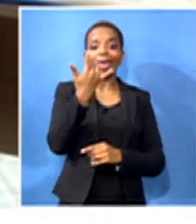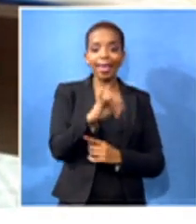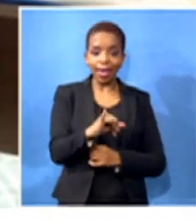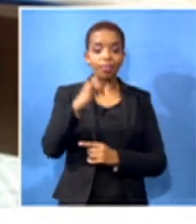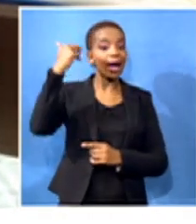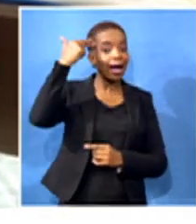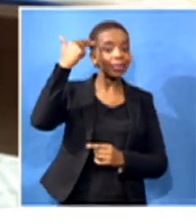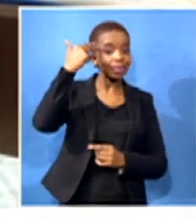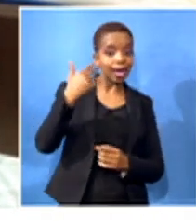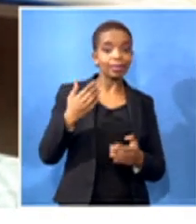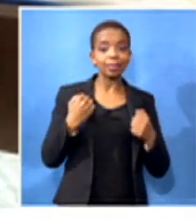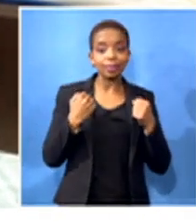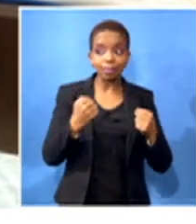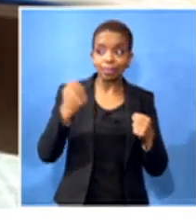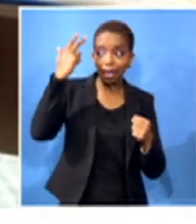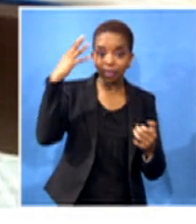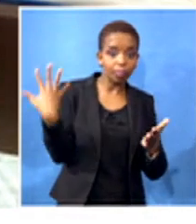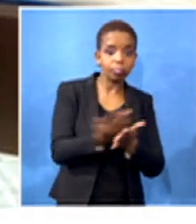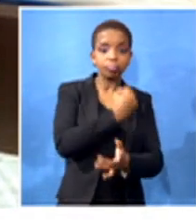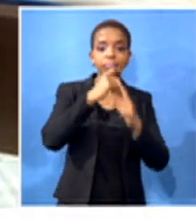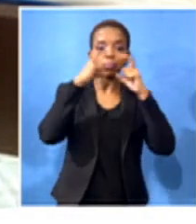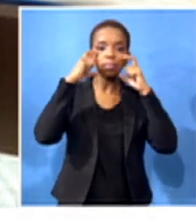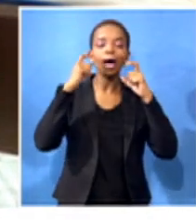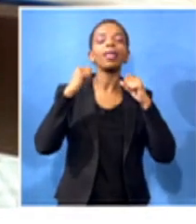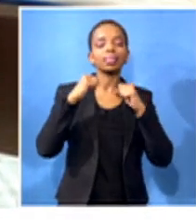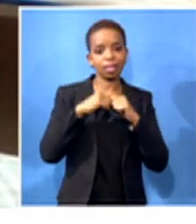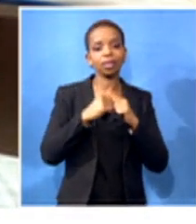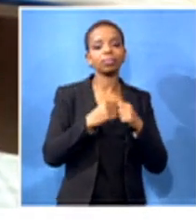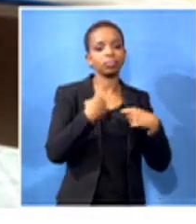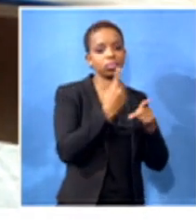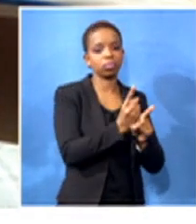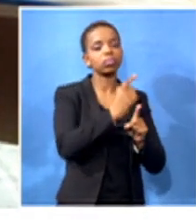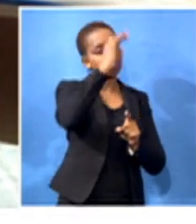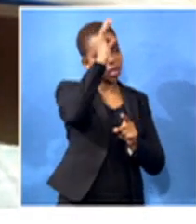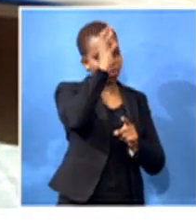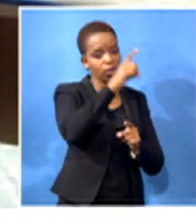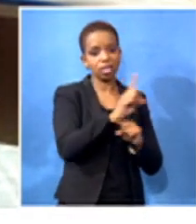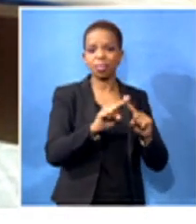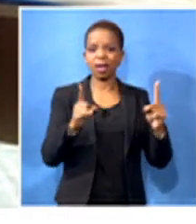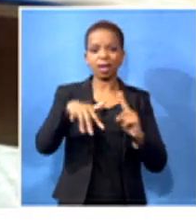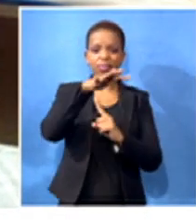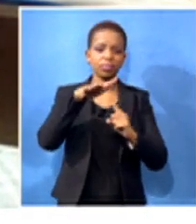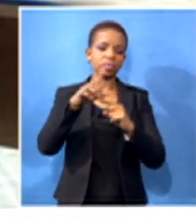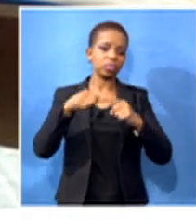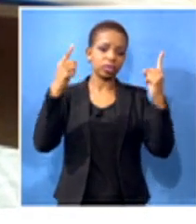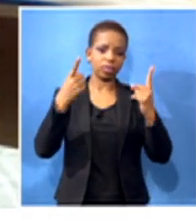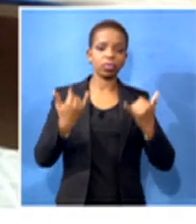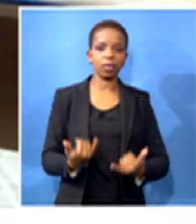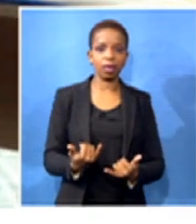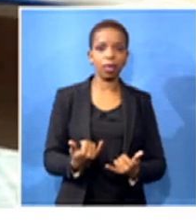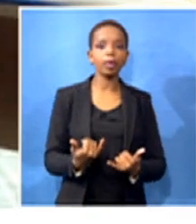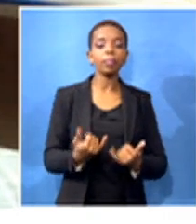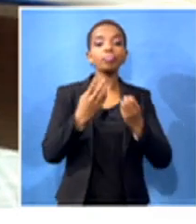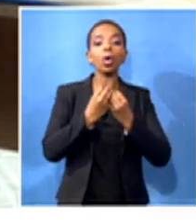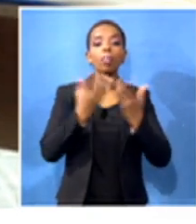now we are dealing with an internal matter. That is why you even know that most of the time, things get referred to the